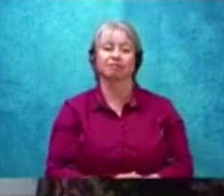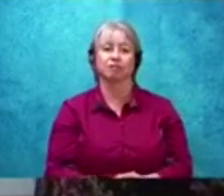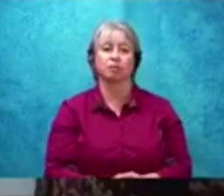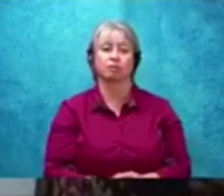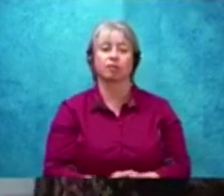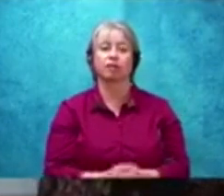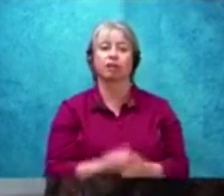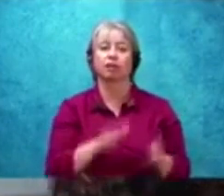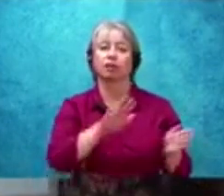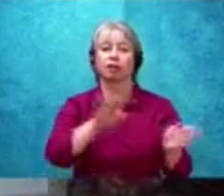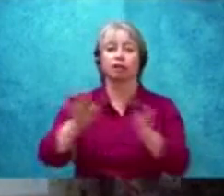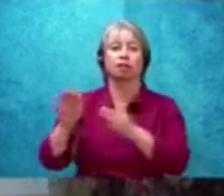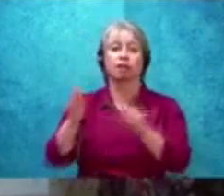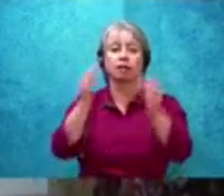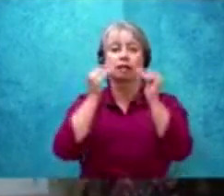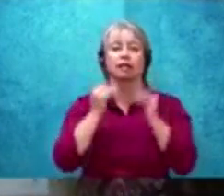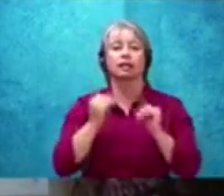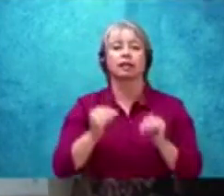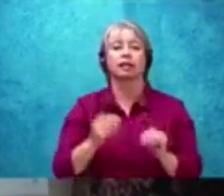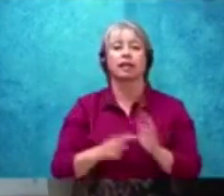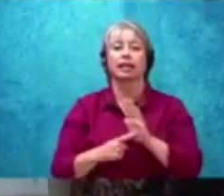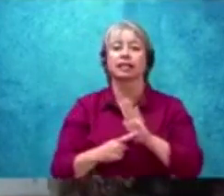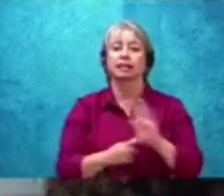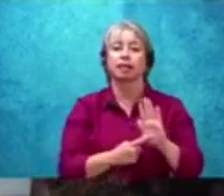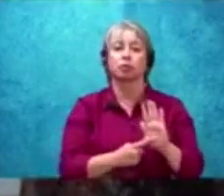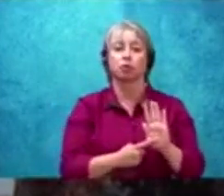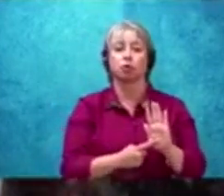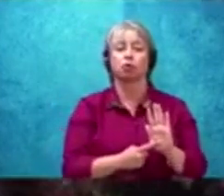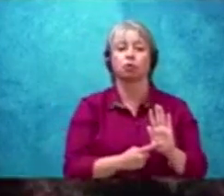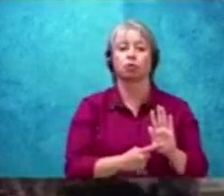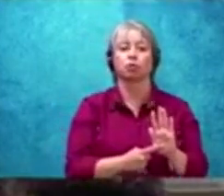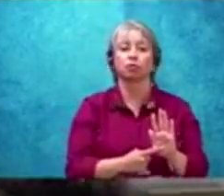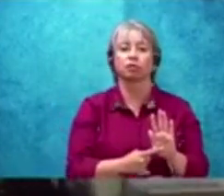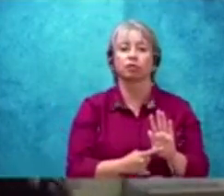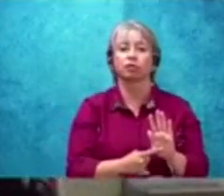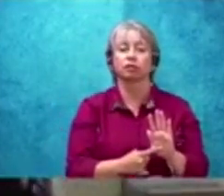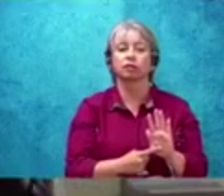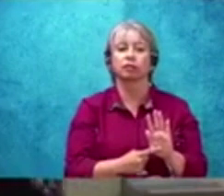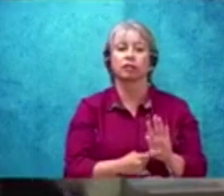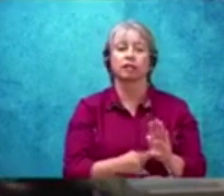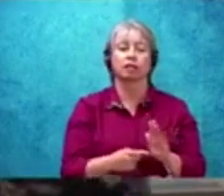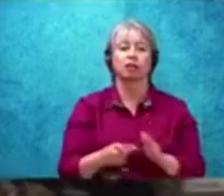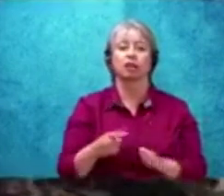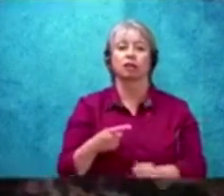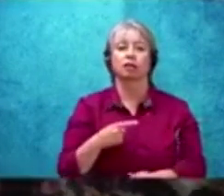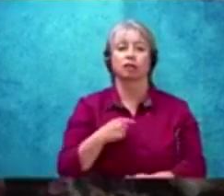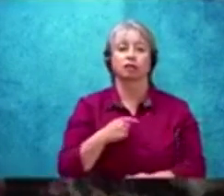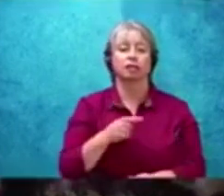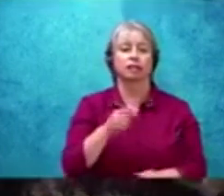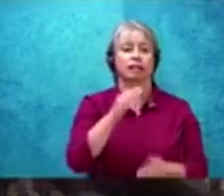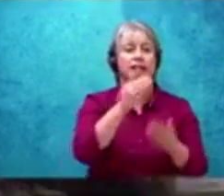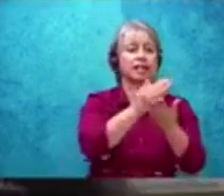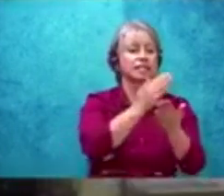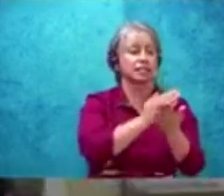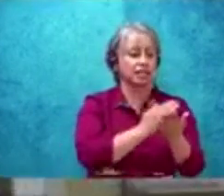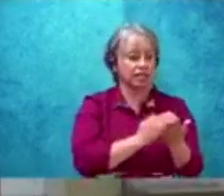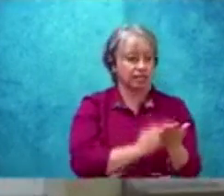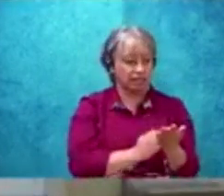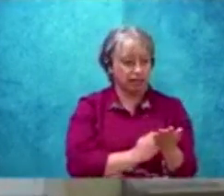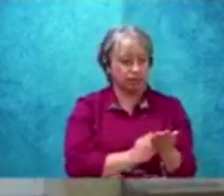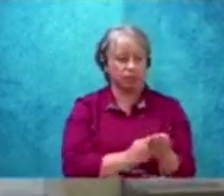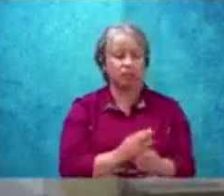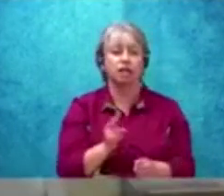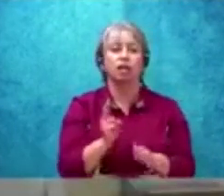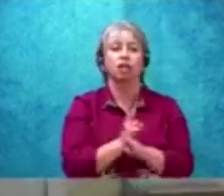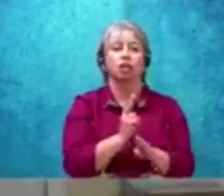Okay, let's move on to our next example. Let's look at our steps first, excuse me. So what we just did was we used the